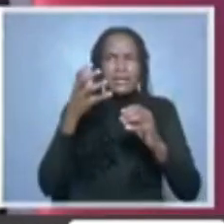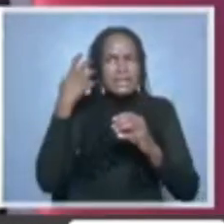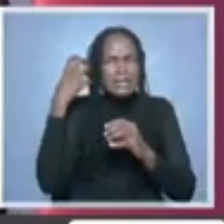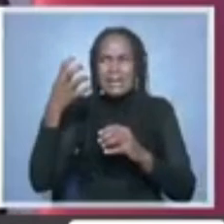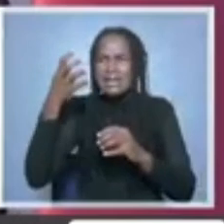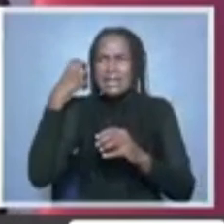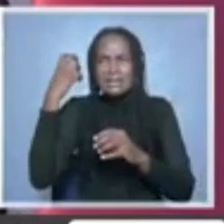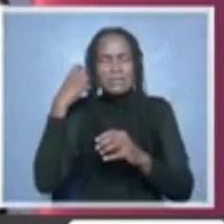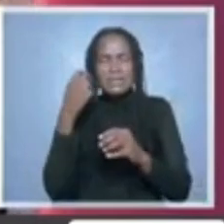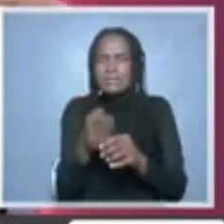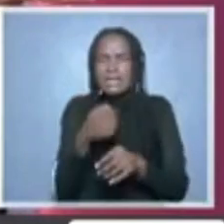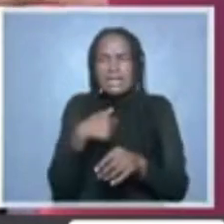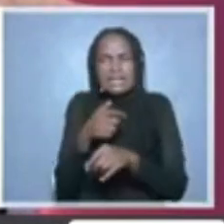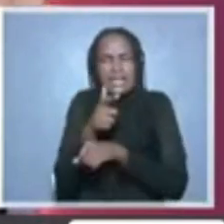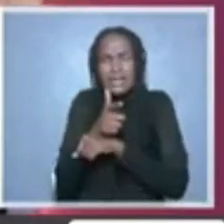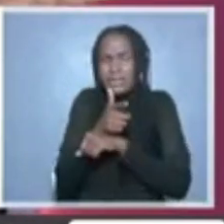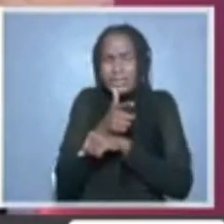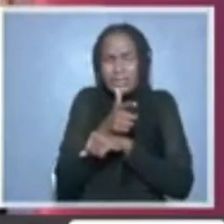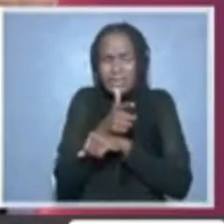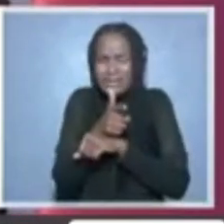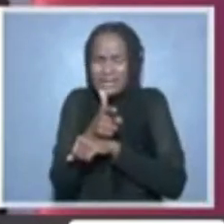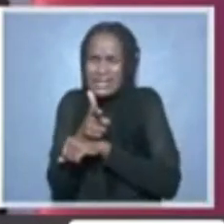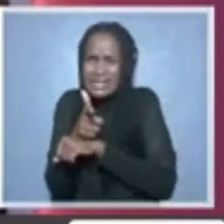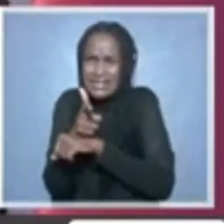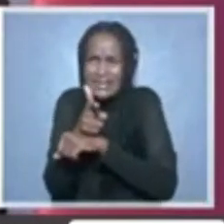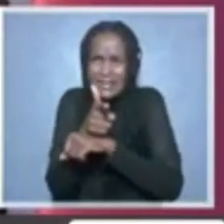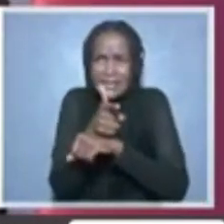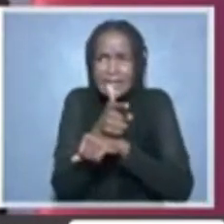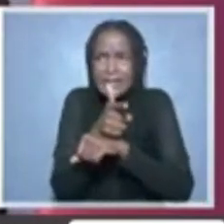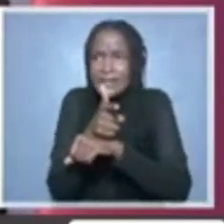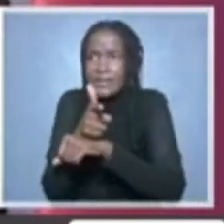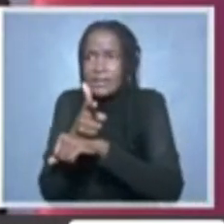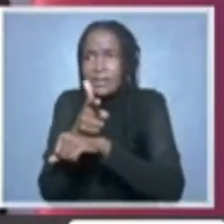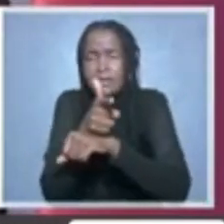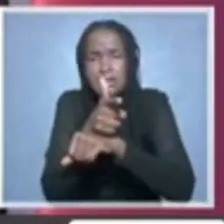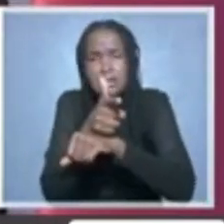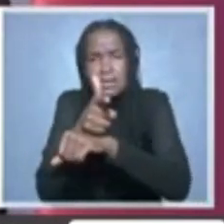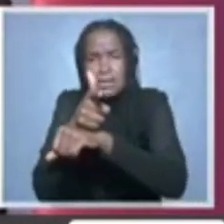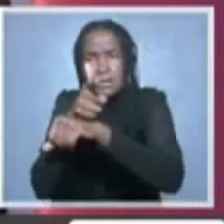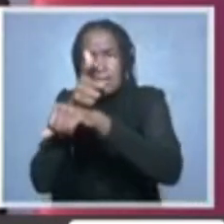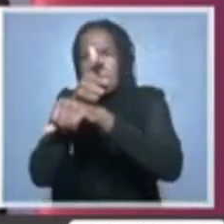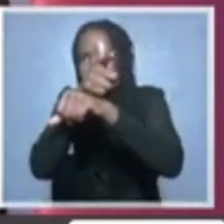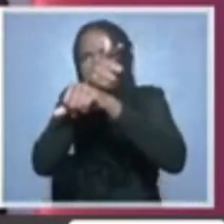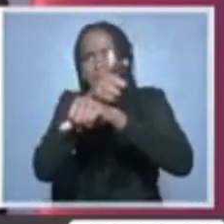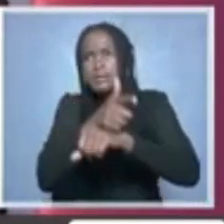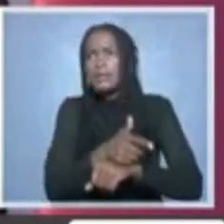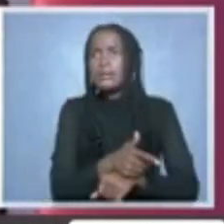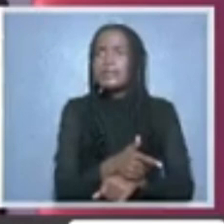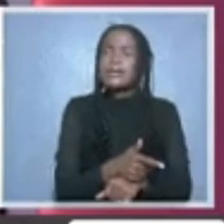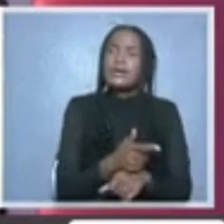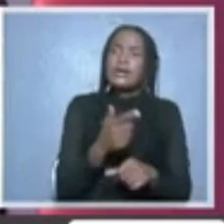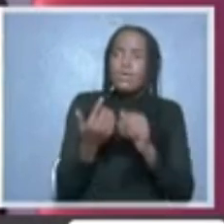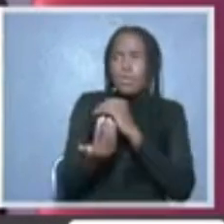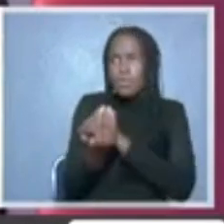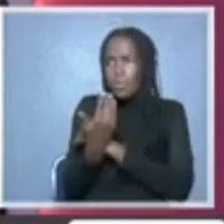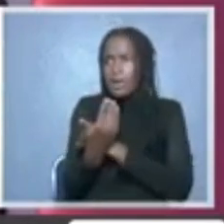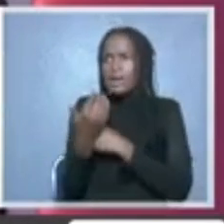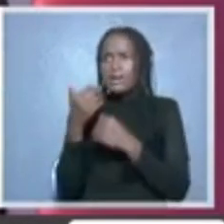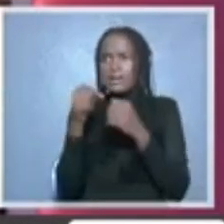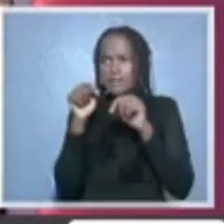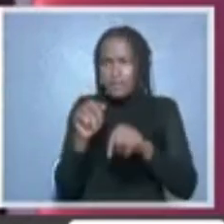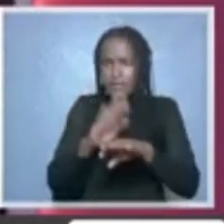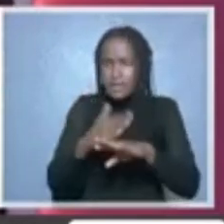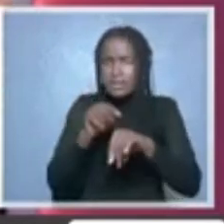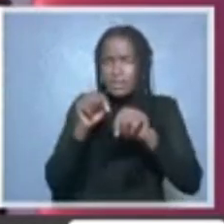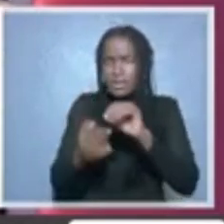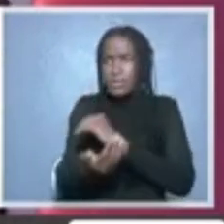procession took place through Independence Stadium and past, of course, the SWAPO headquarters, where there was a brief program that happened,